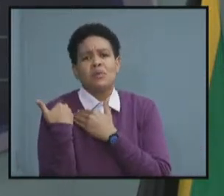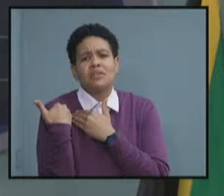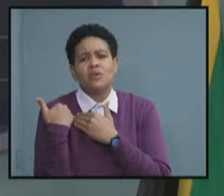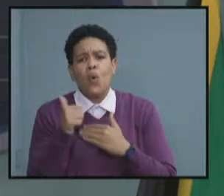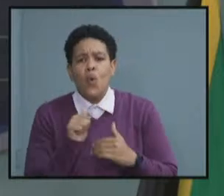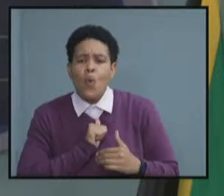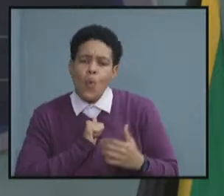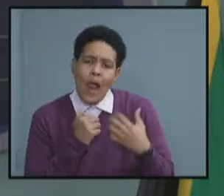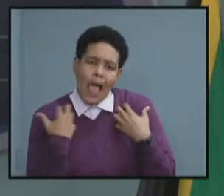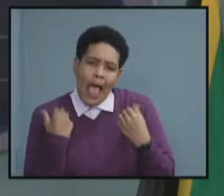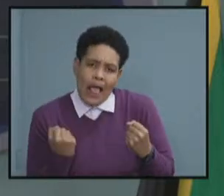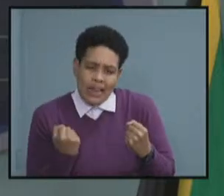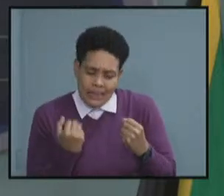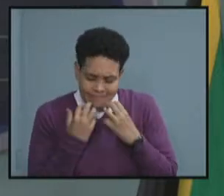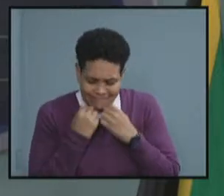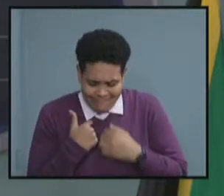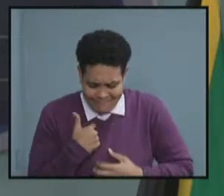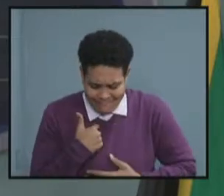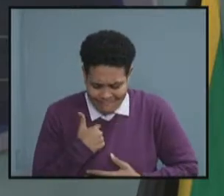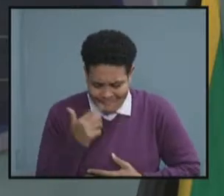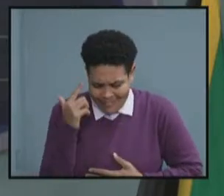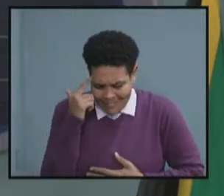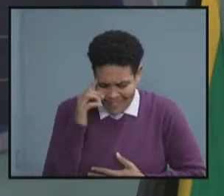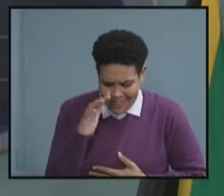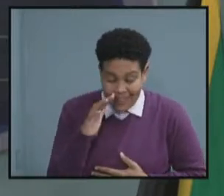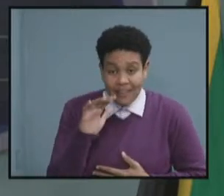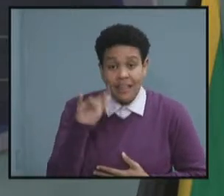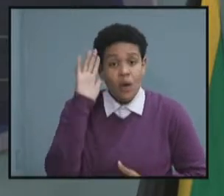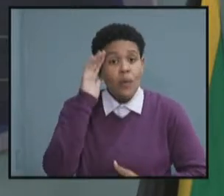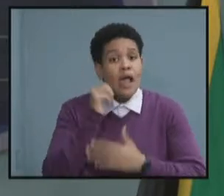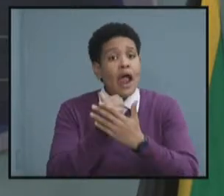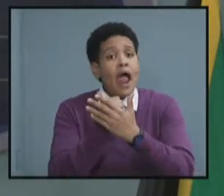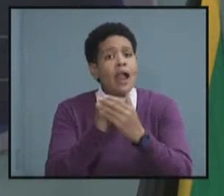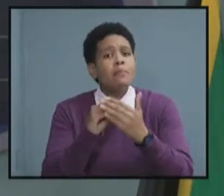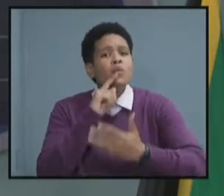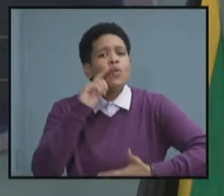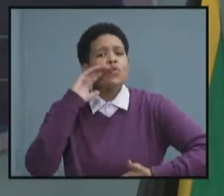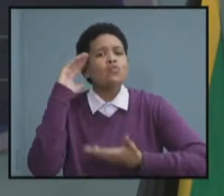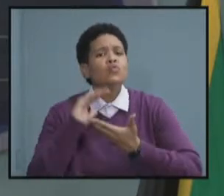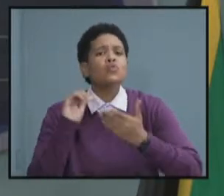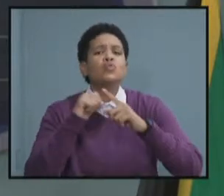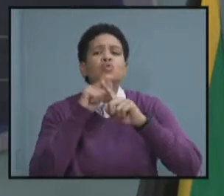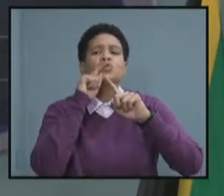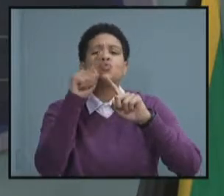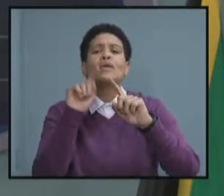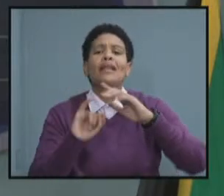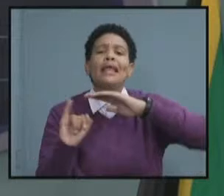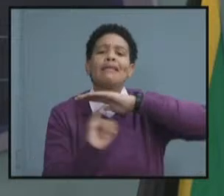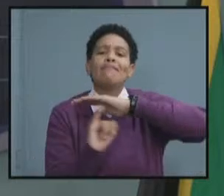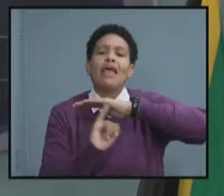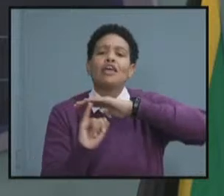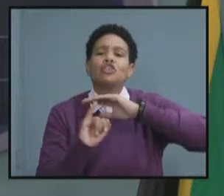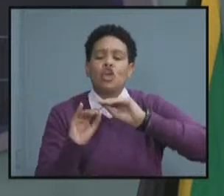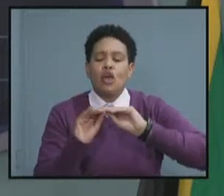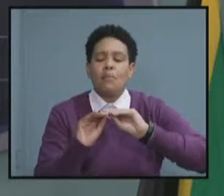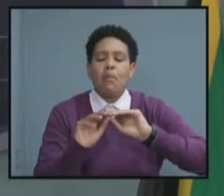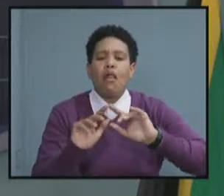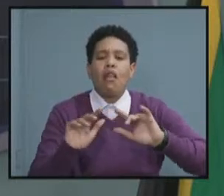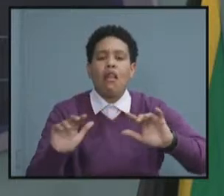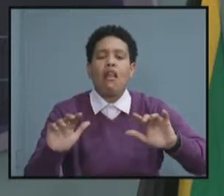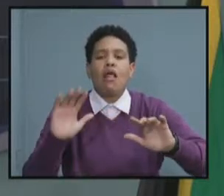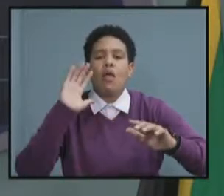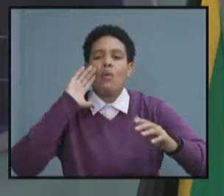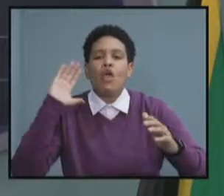health. That will help in reducing the infection rate of